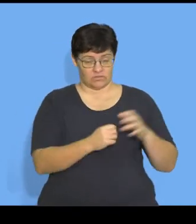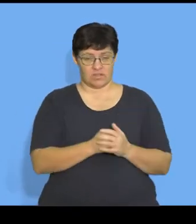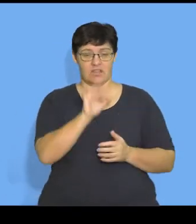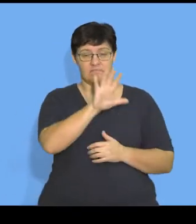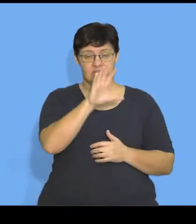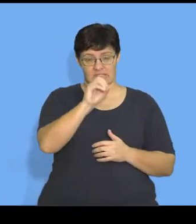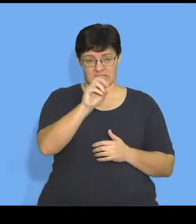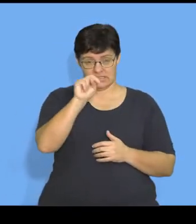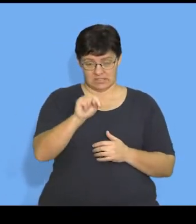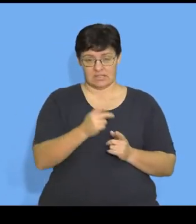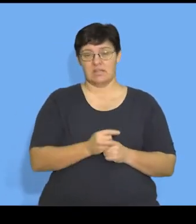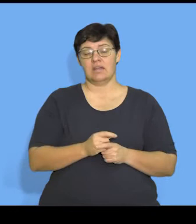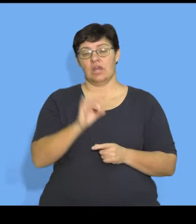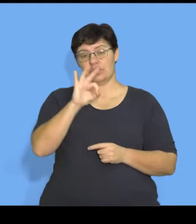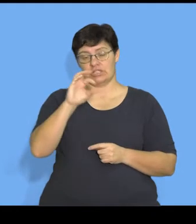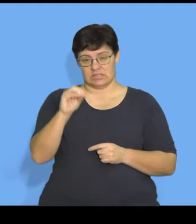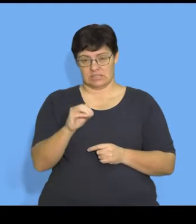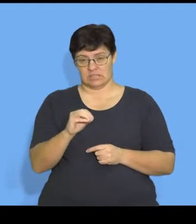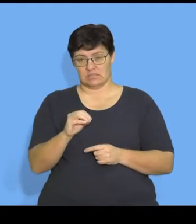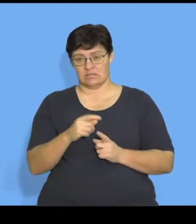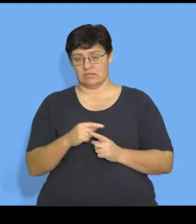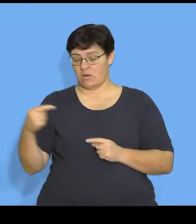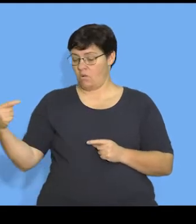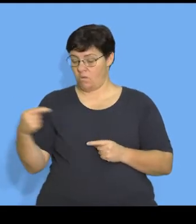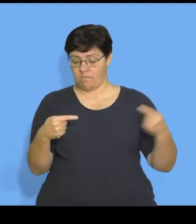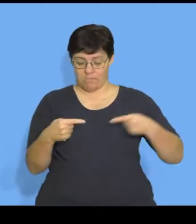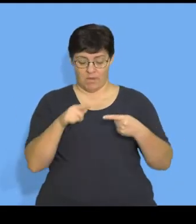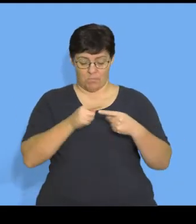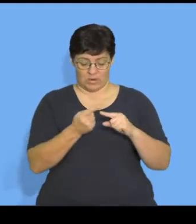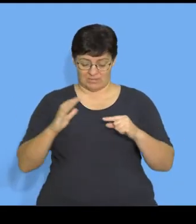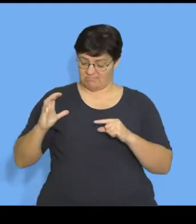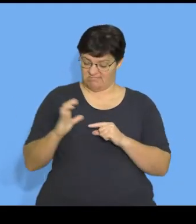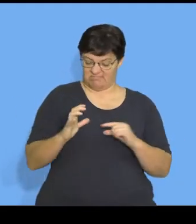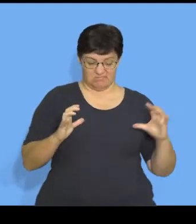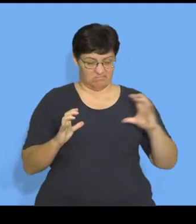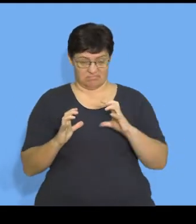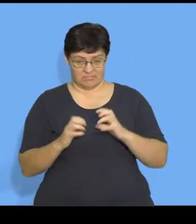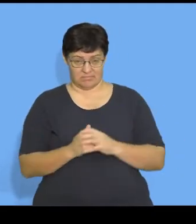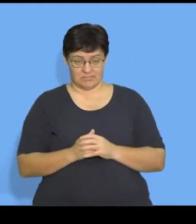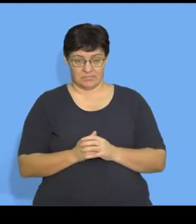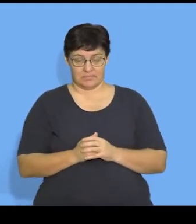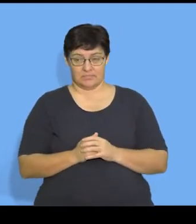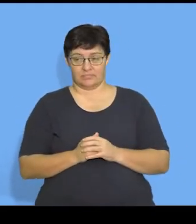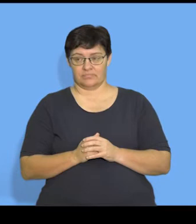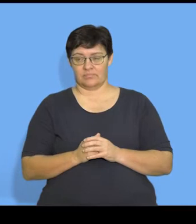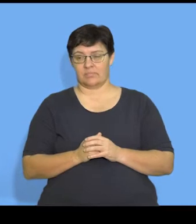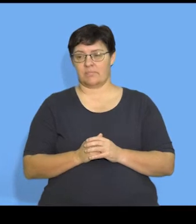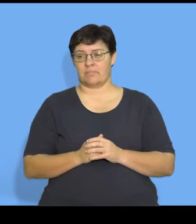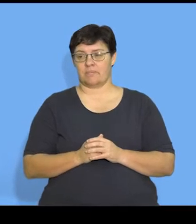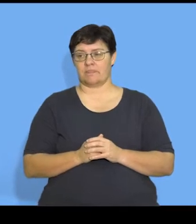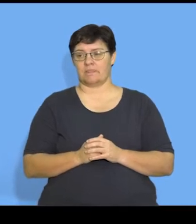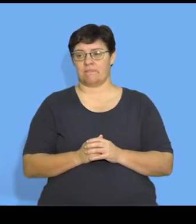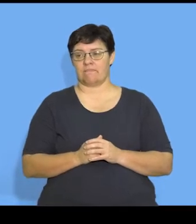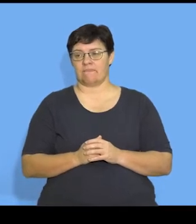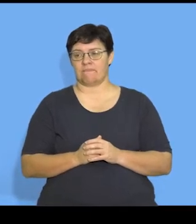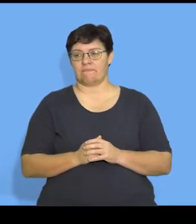30, acting on a point in opposite directions. So if we want to, we can say there's the 50 newtons